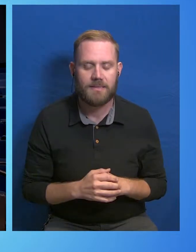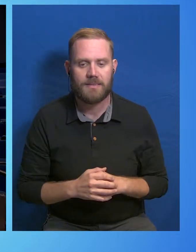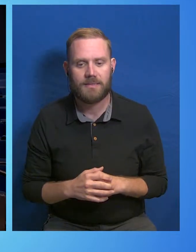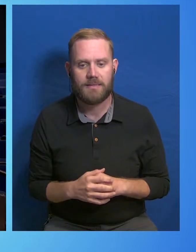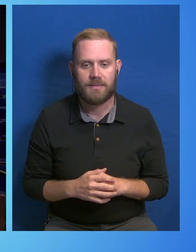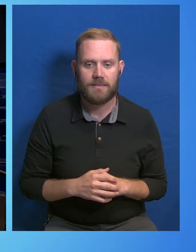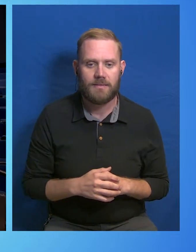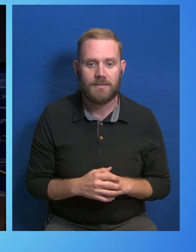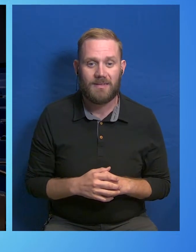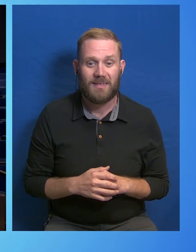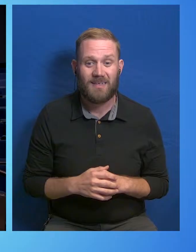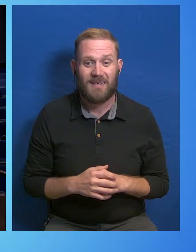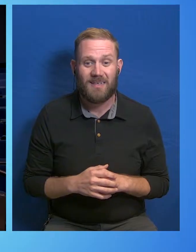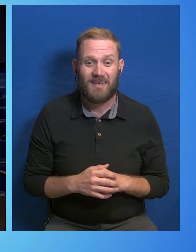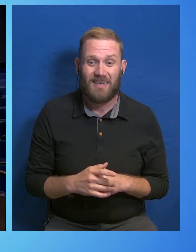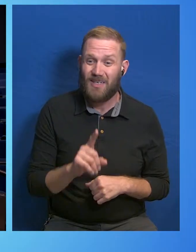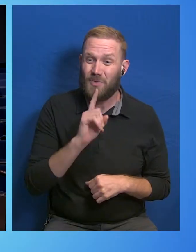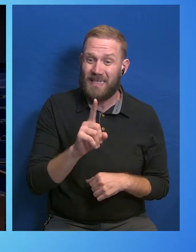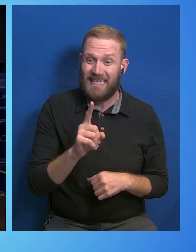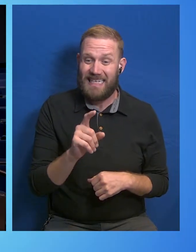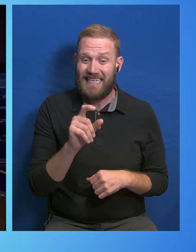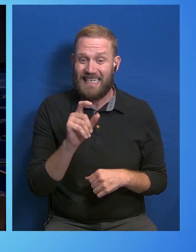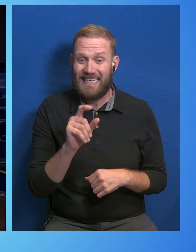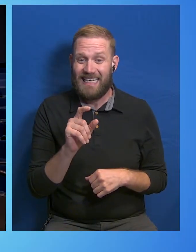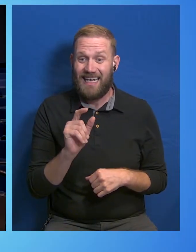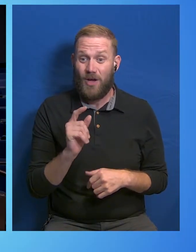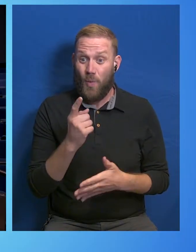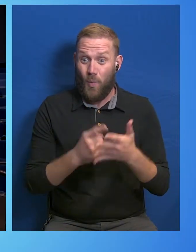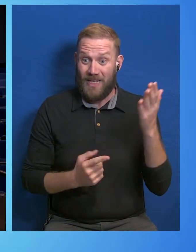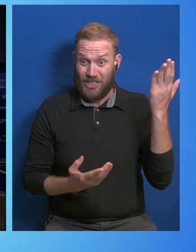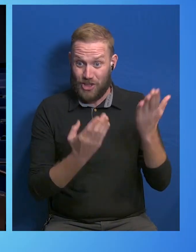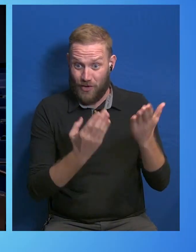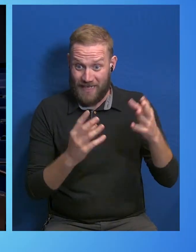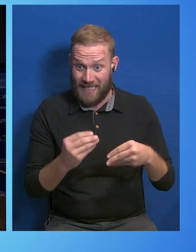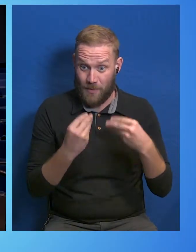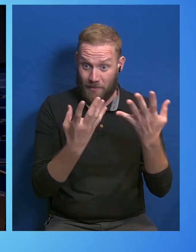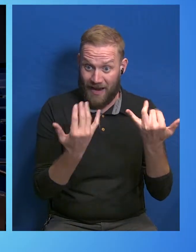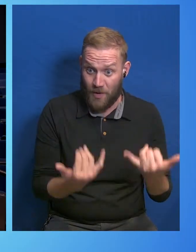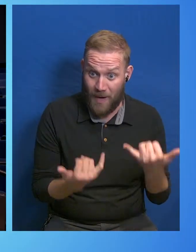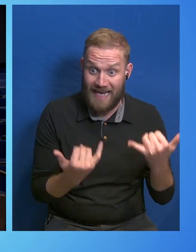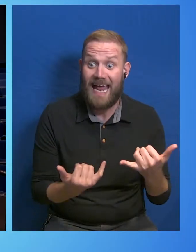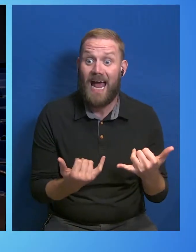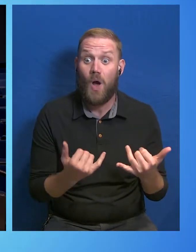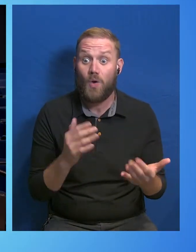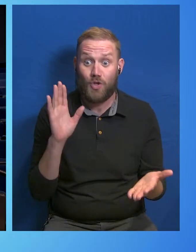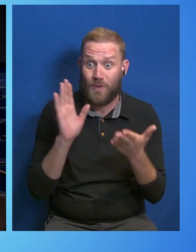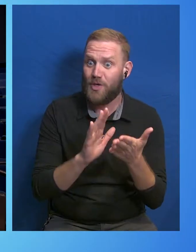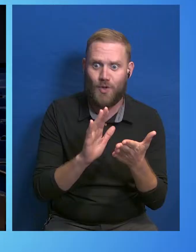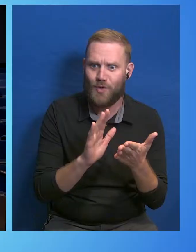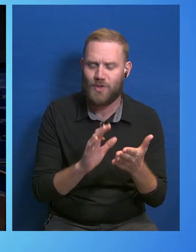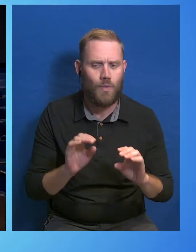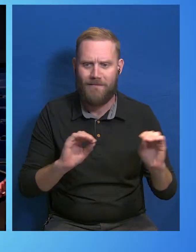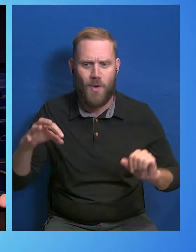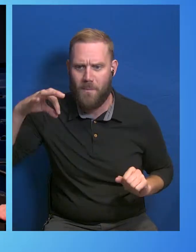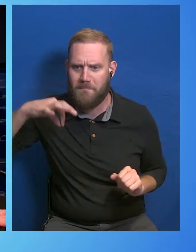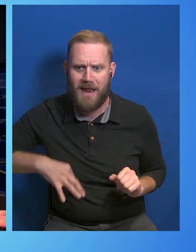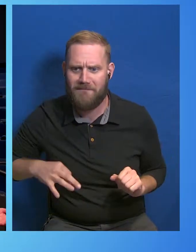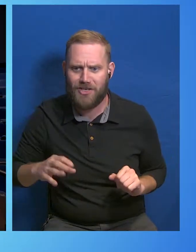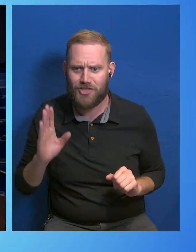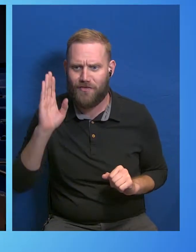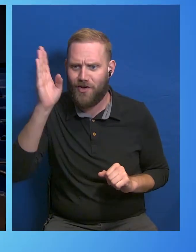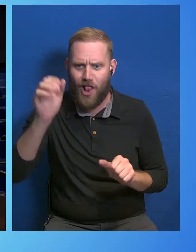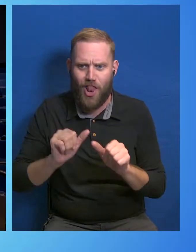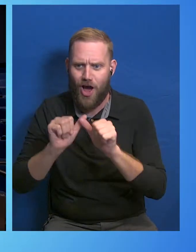Because to dilute or tear apart our existing services and programs aren't going to be beneficial in the long